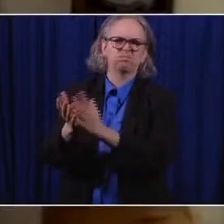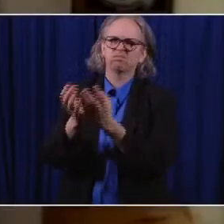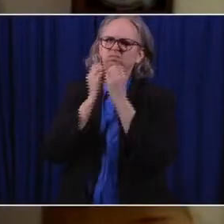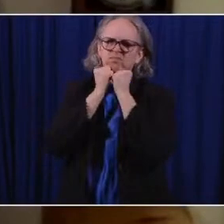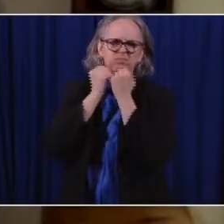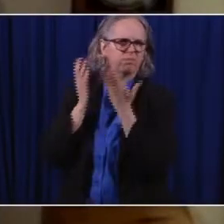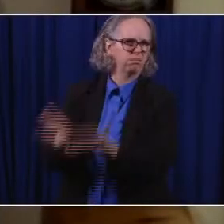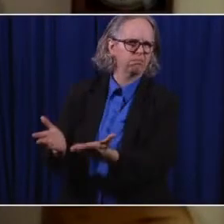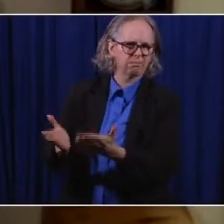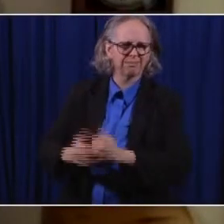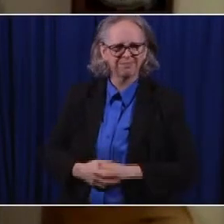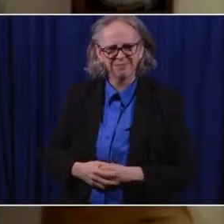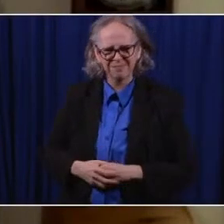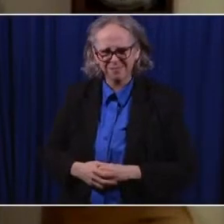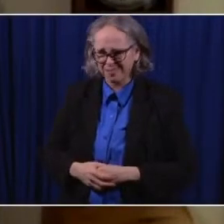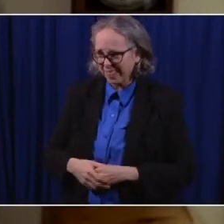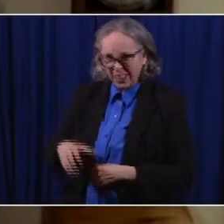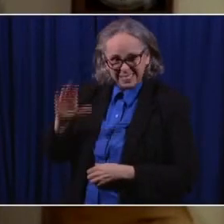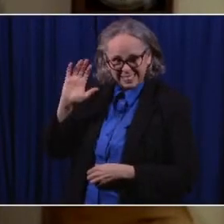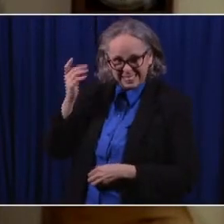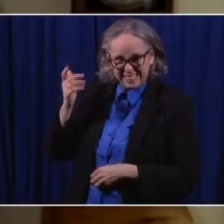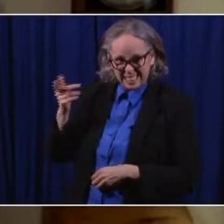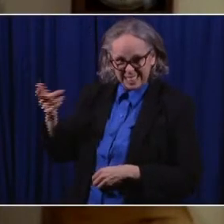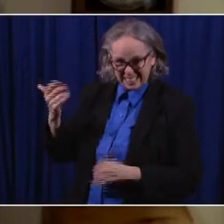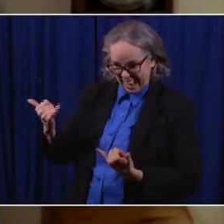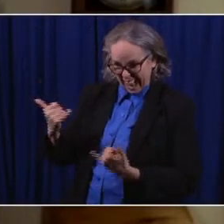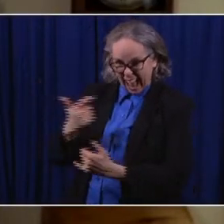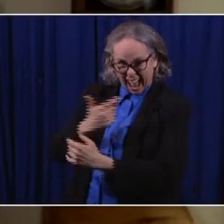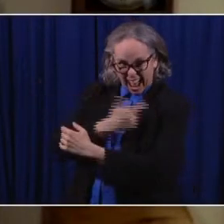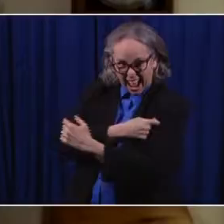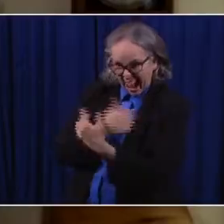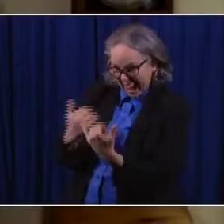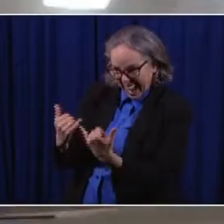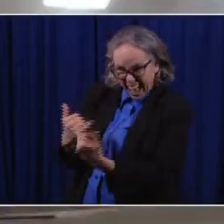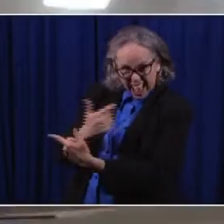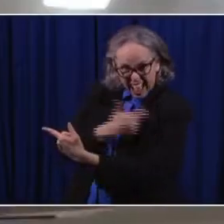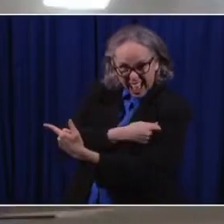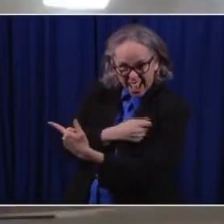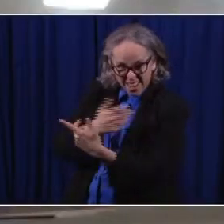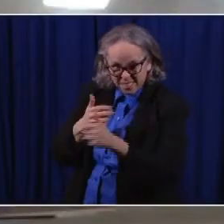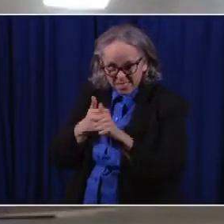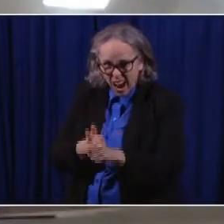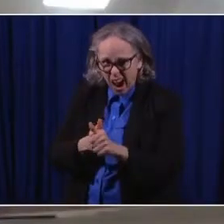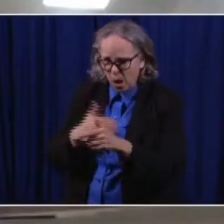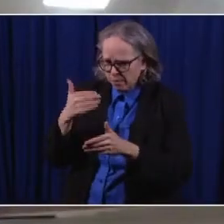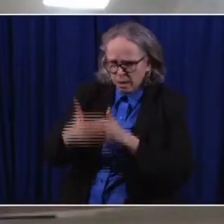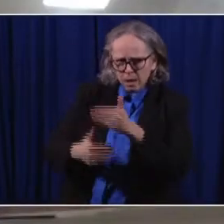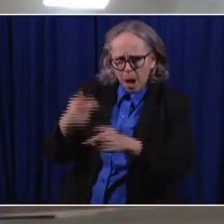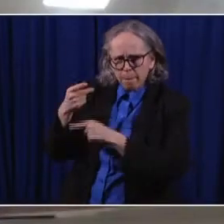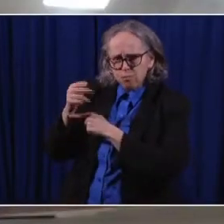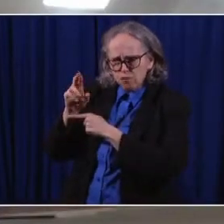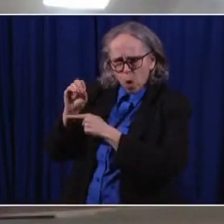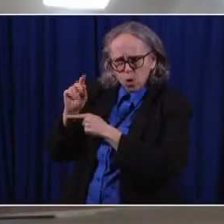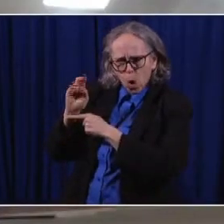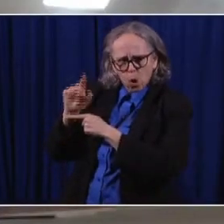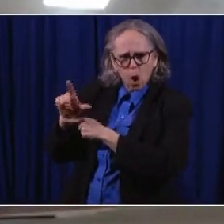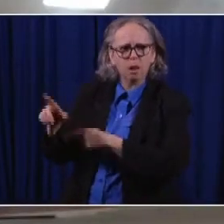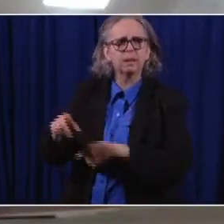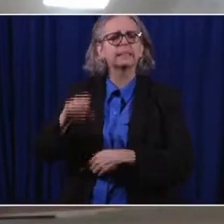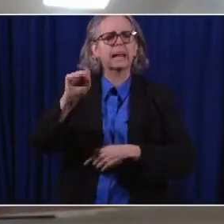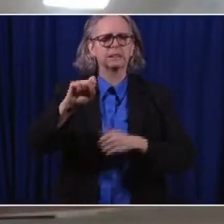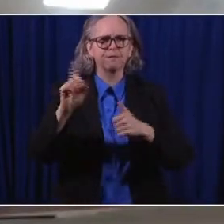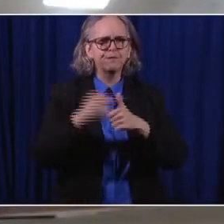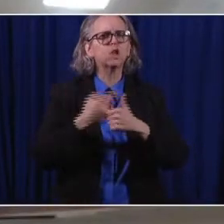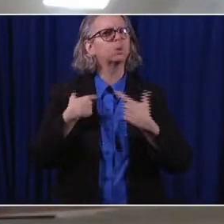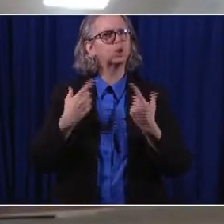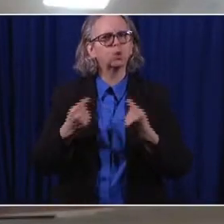it looks like who's ever giving the vaccination is kind of going through the protocol back there. Yep, they're going through the list, answering all the questions, confirming who